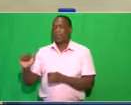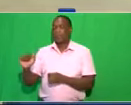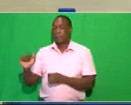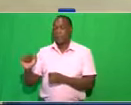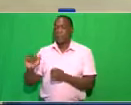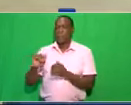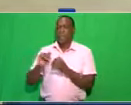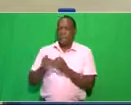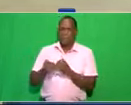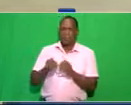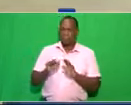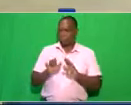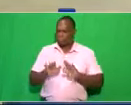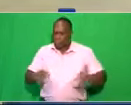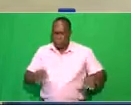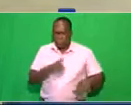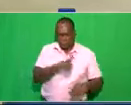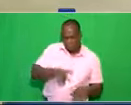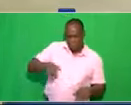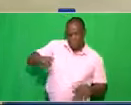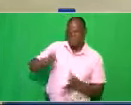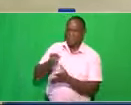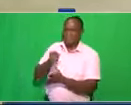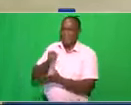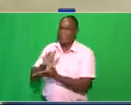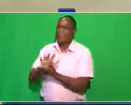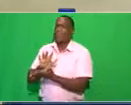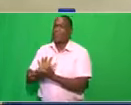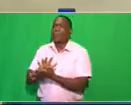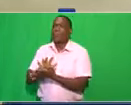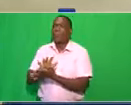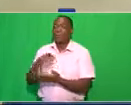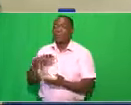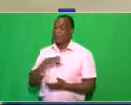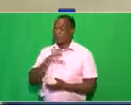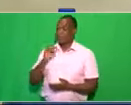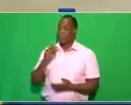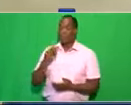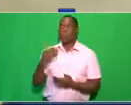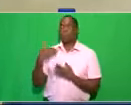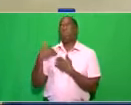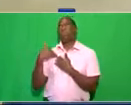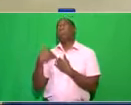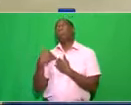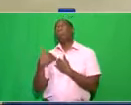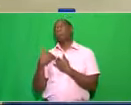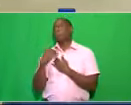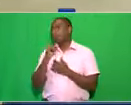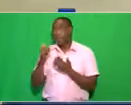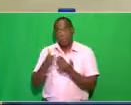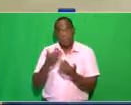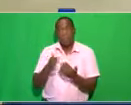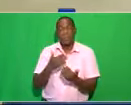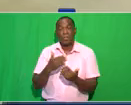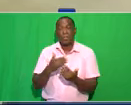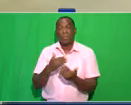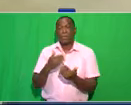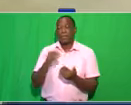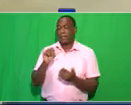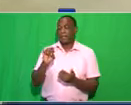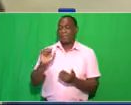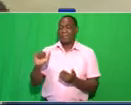into secondary schools, the committee's job is not easy. The topic of the SCA and Concordat are complex